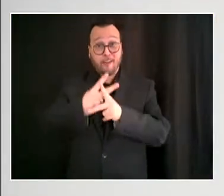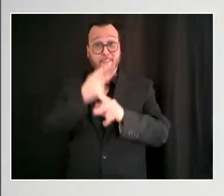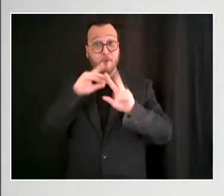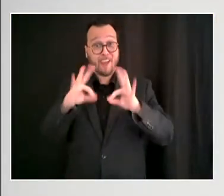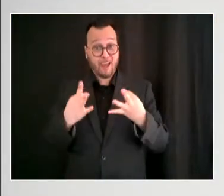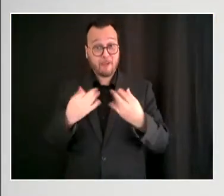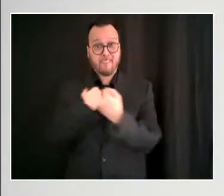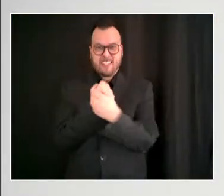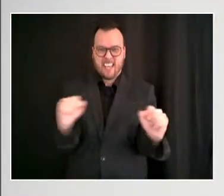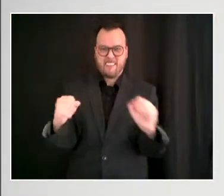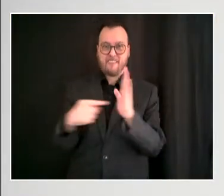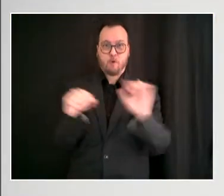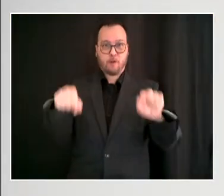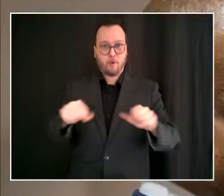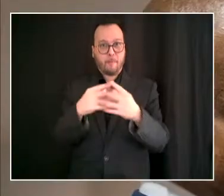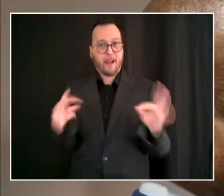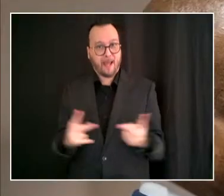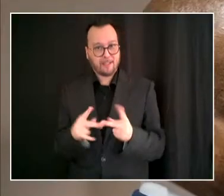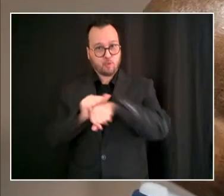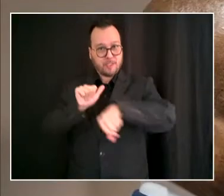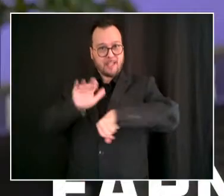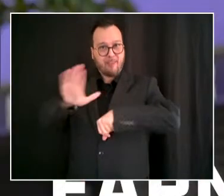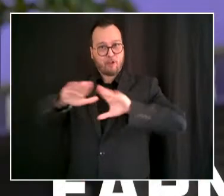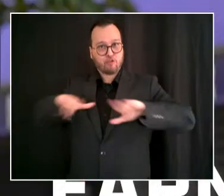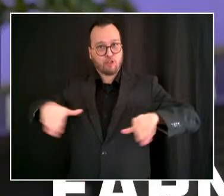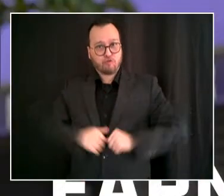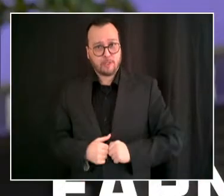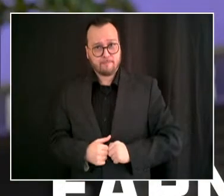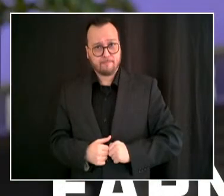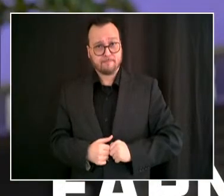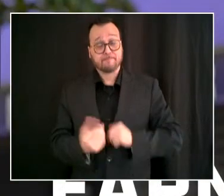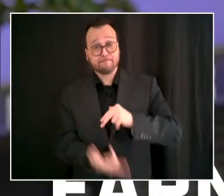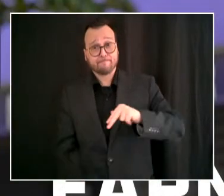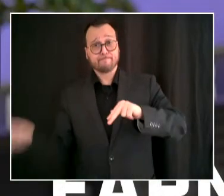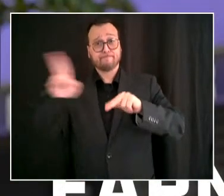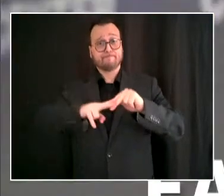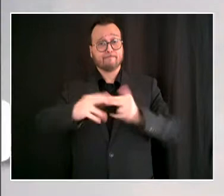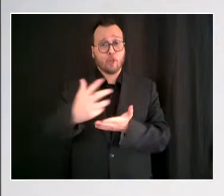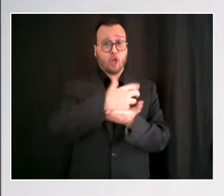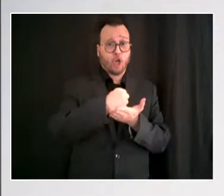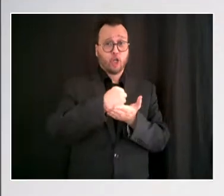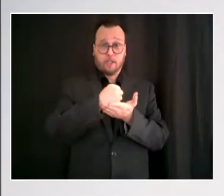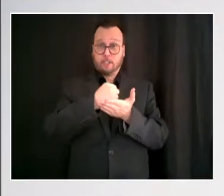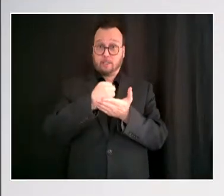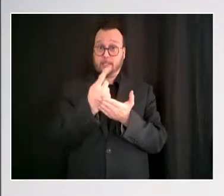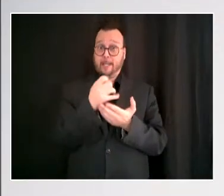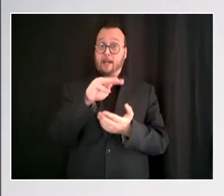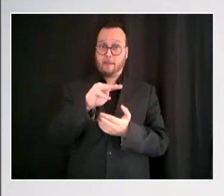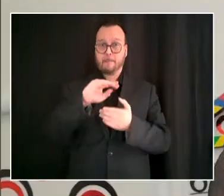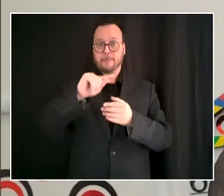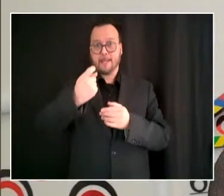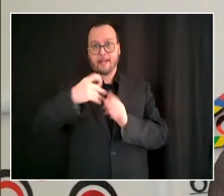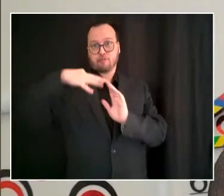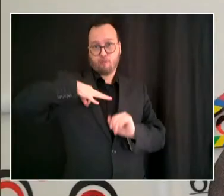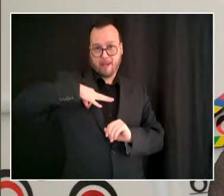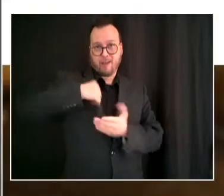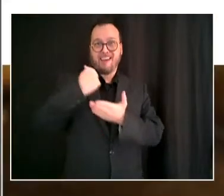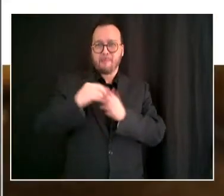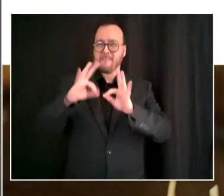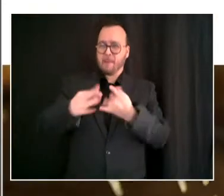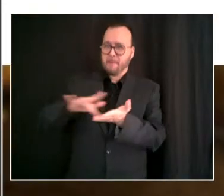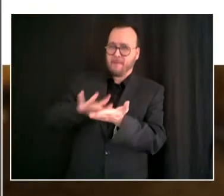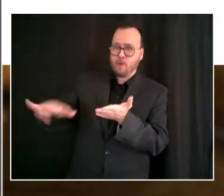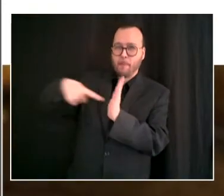affordable place to send their children. Expanded the Earned Income Tax Credit to help families pay for bills, rent,